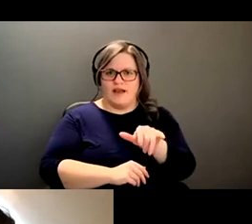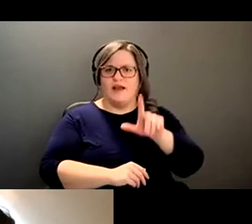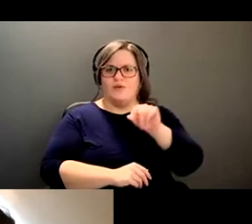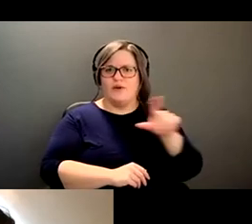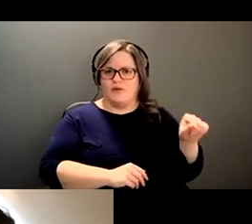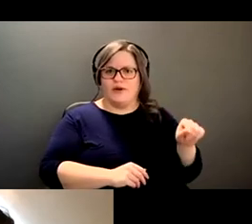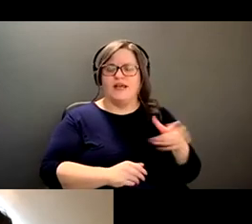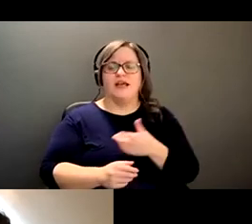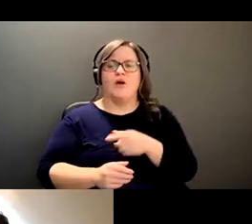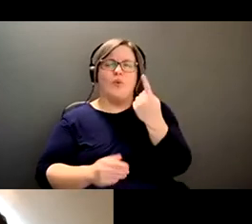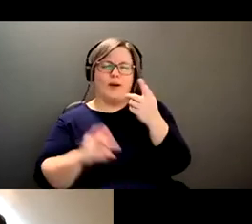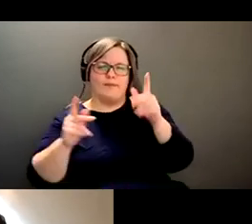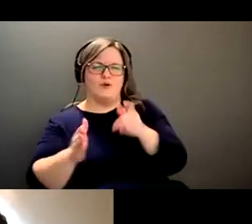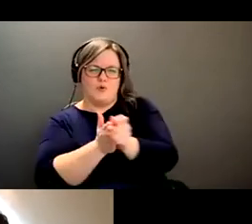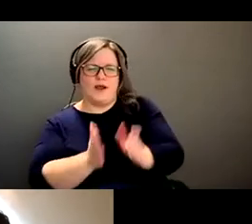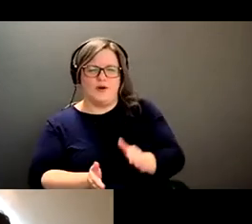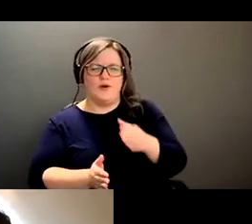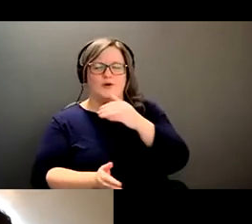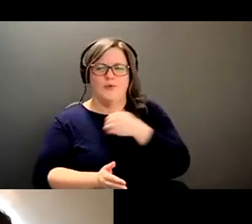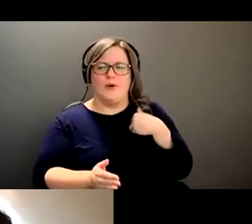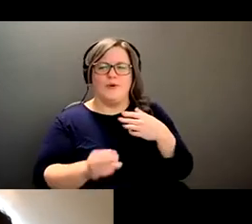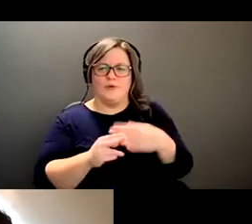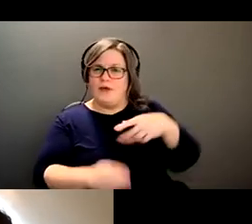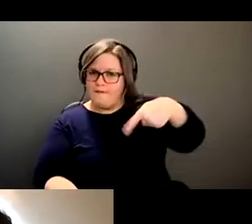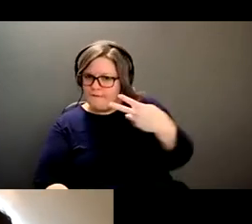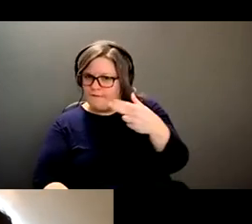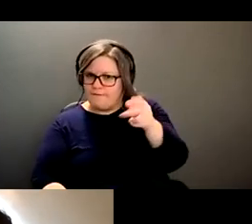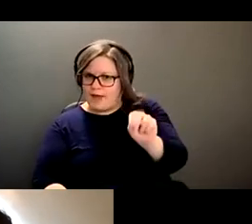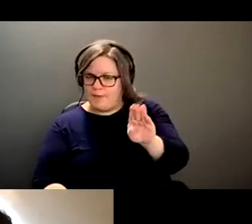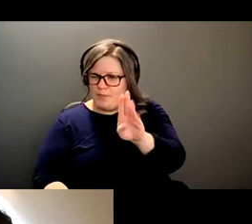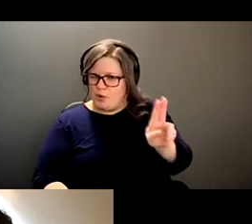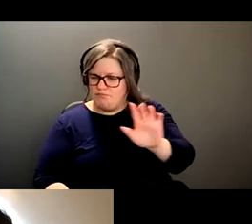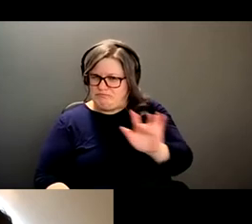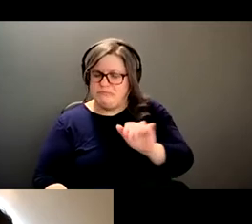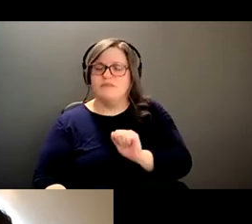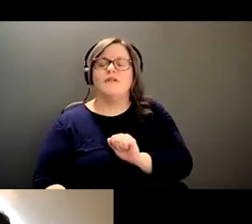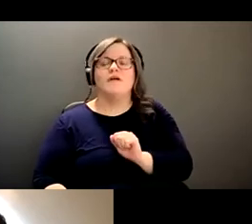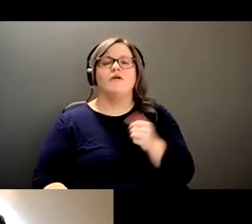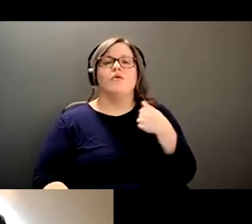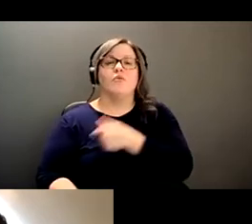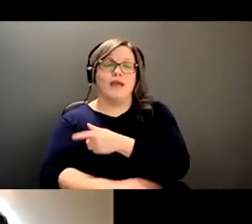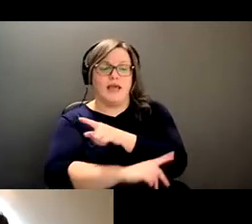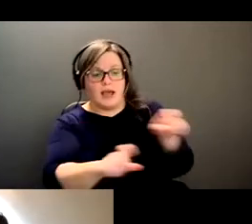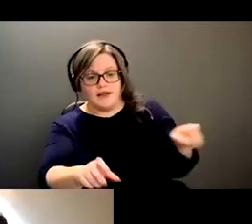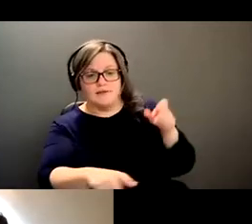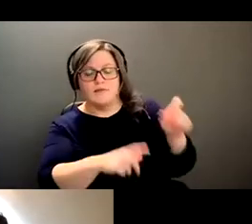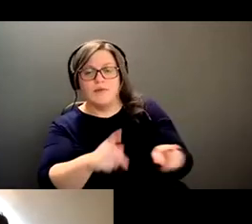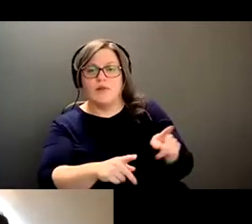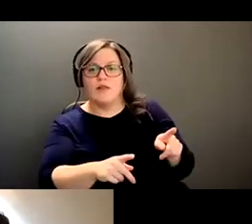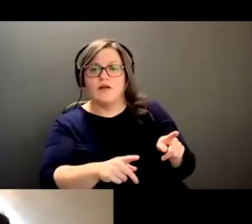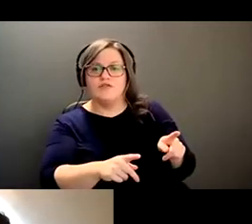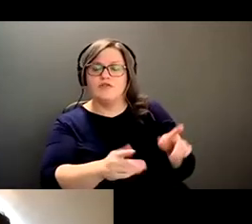in Toronto. We were asking participants to like share really formative